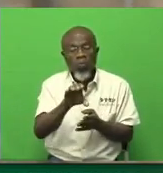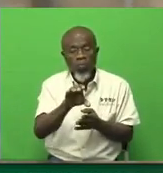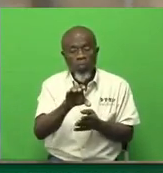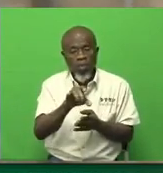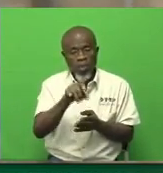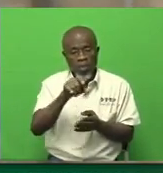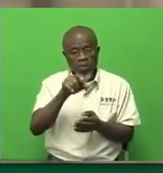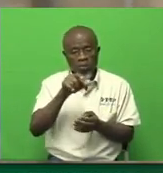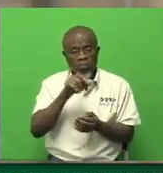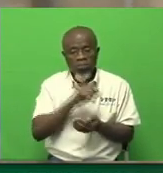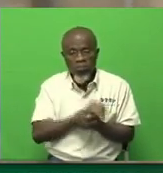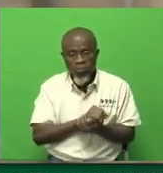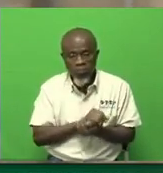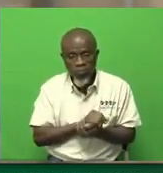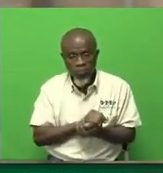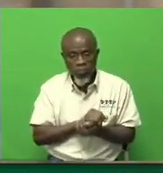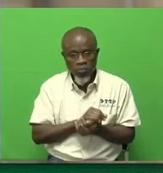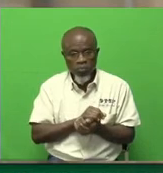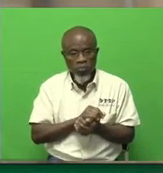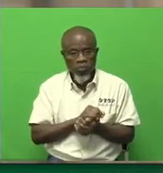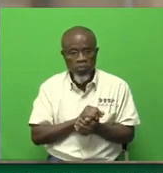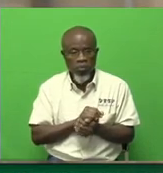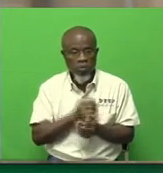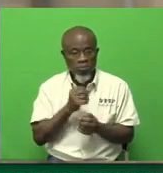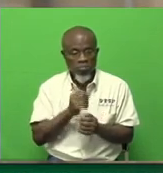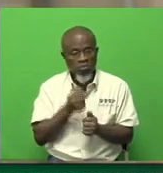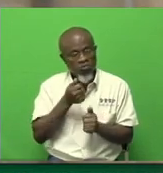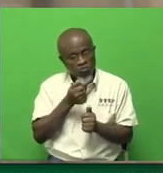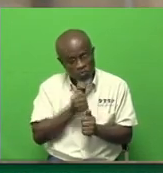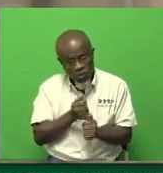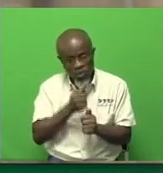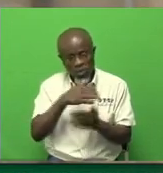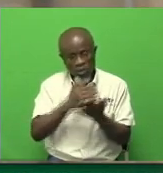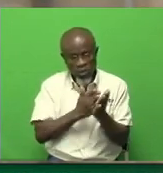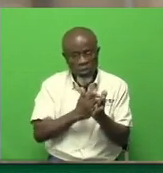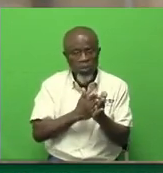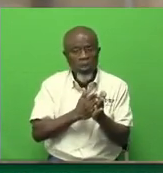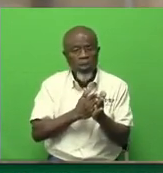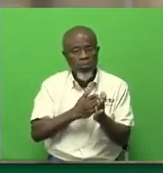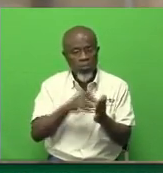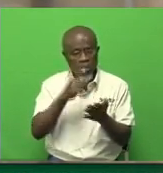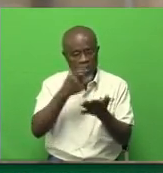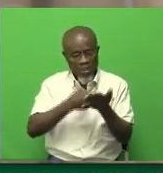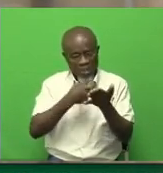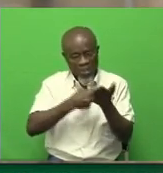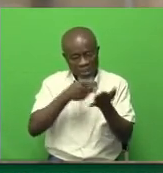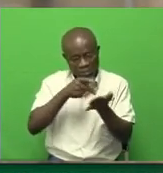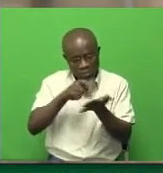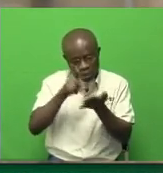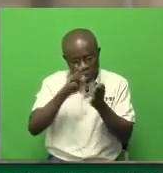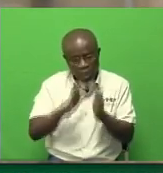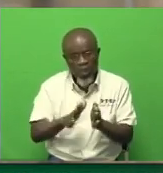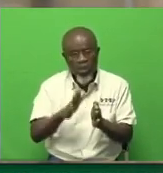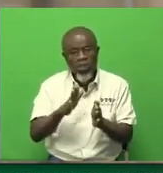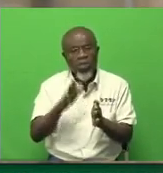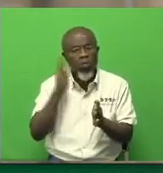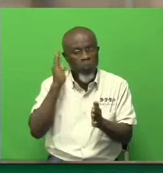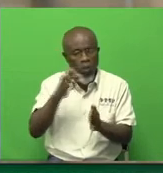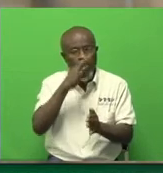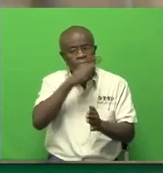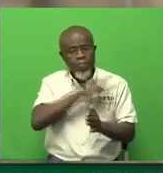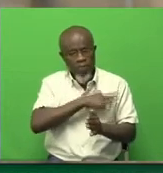000 individual taxpayers stand to benefit from new tax exemptions to the tune of